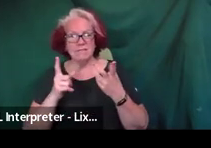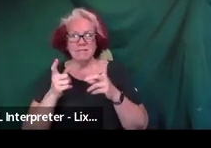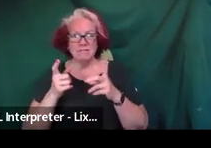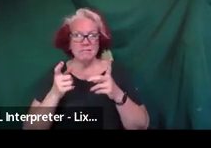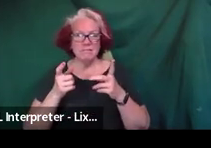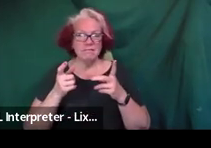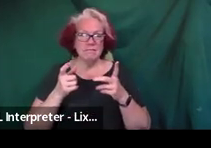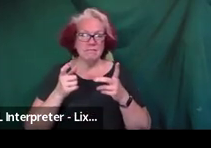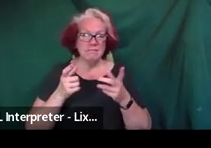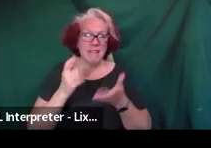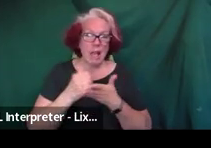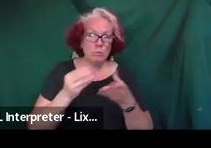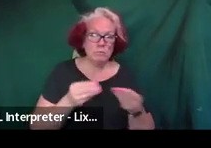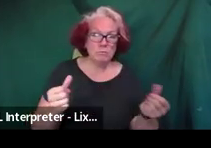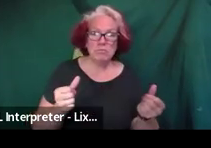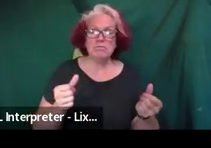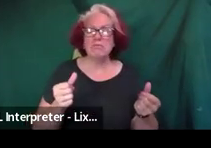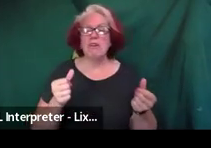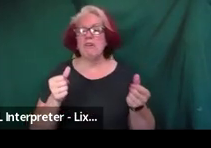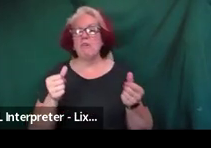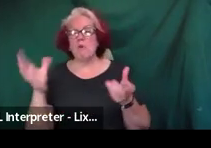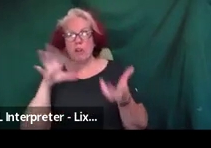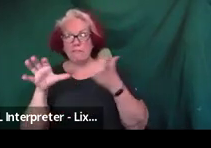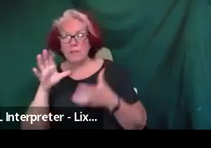confuses it. She pretty much explained it, Dr. Wayne.